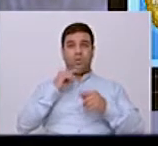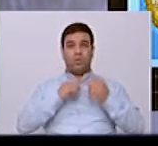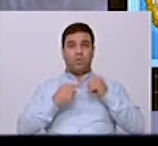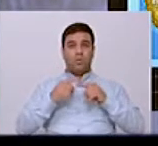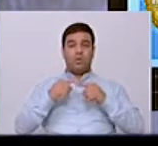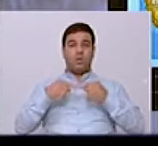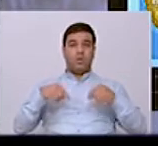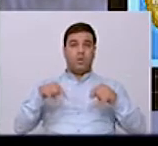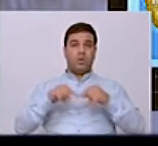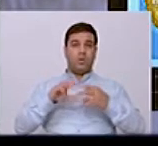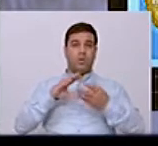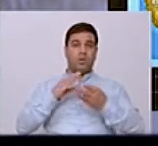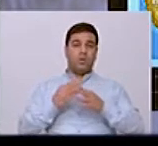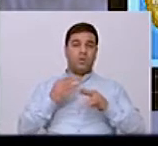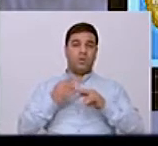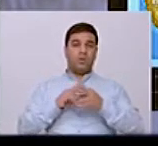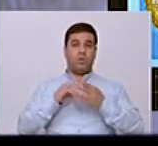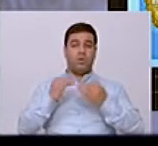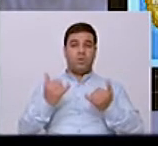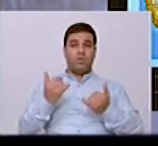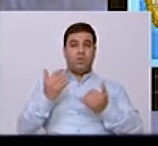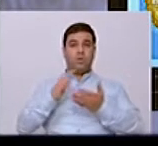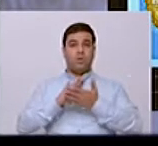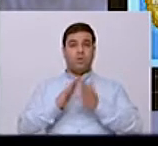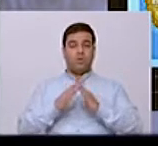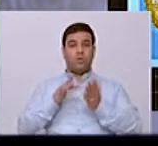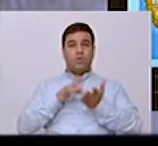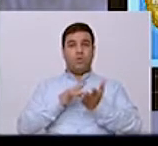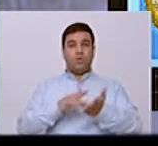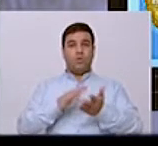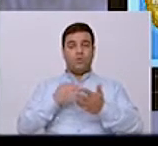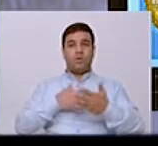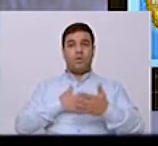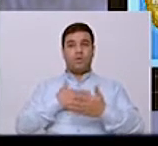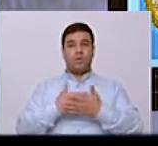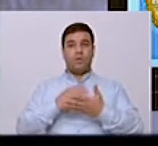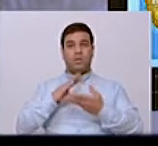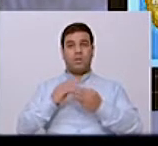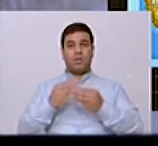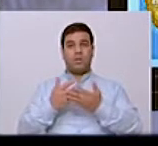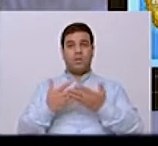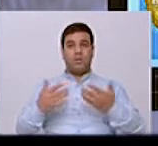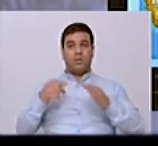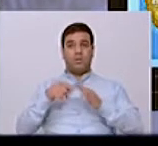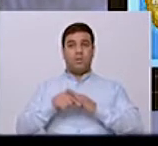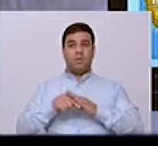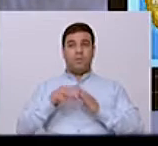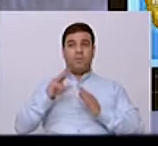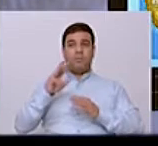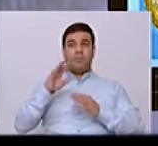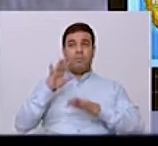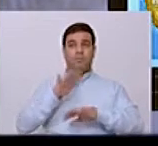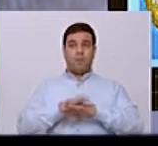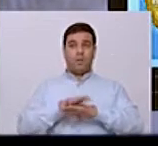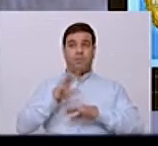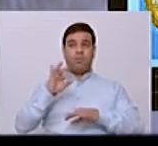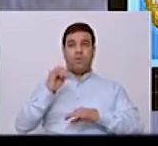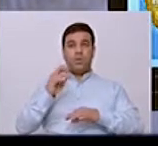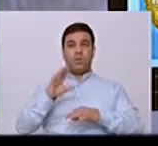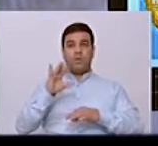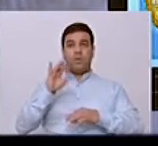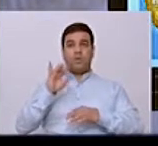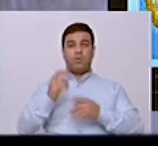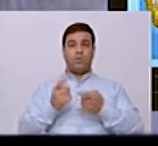iqtisodiy rivojlanishi hozirgi sharoitda turizm hamda xizmatlar sohasi, ayniqsa bank moliya sektori